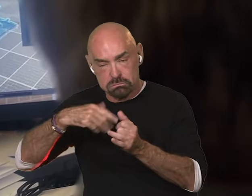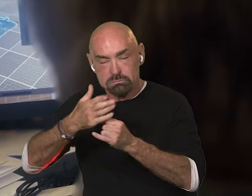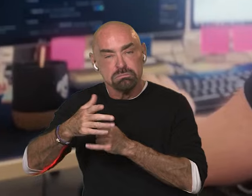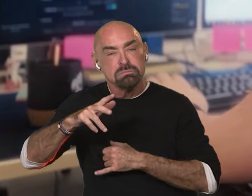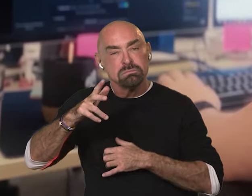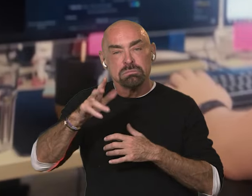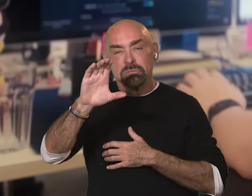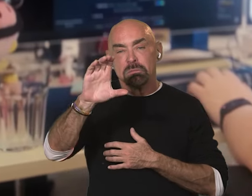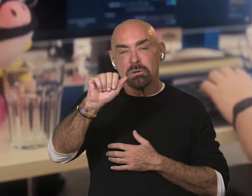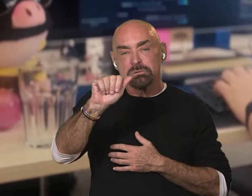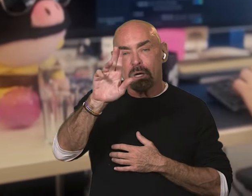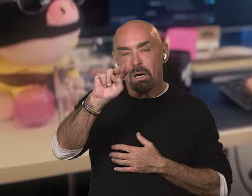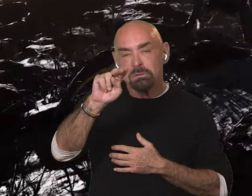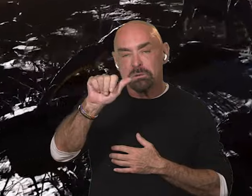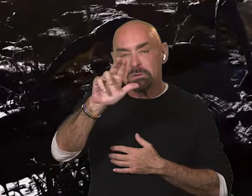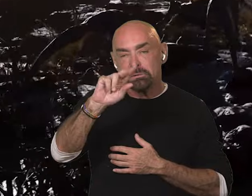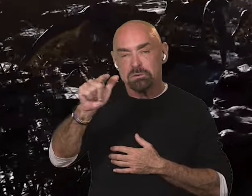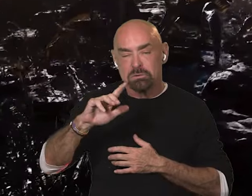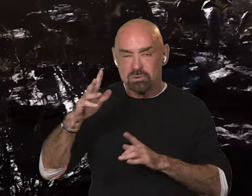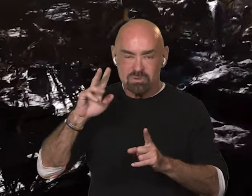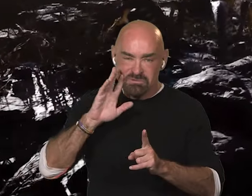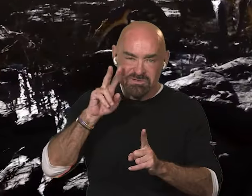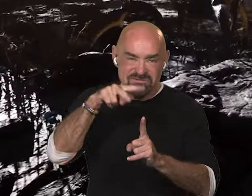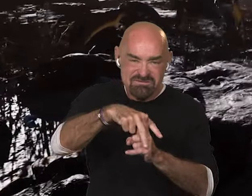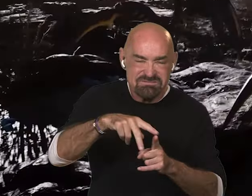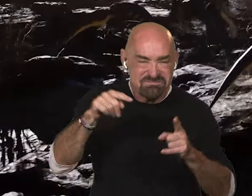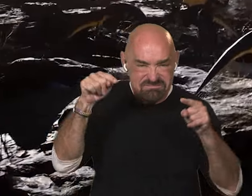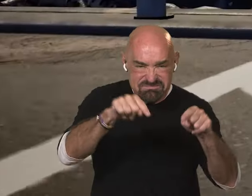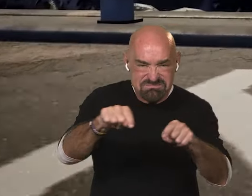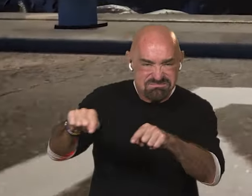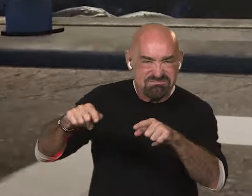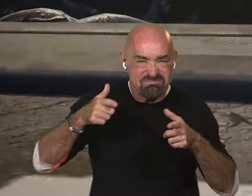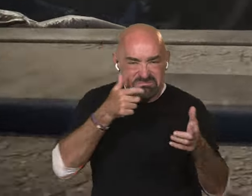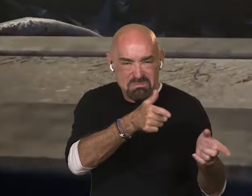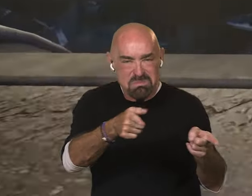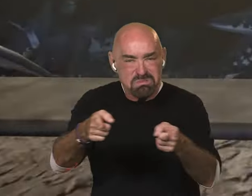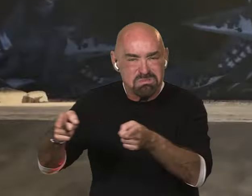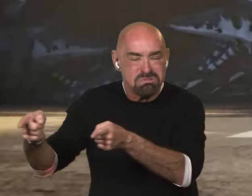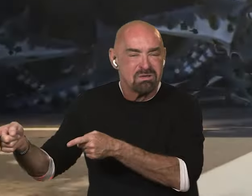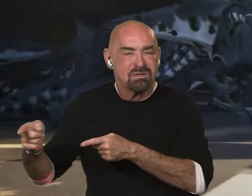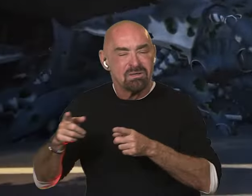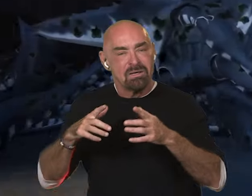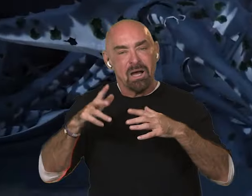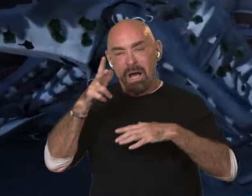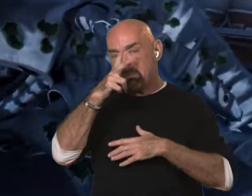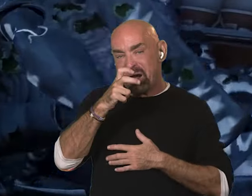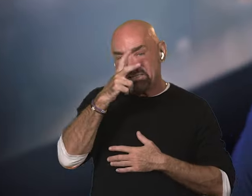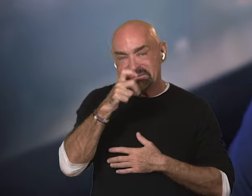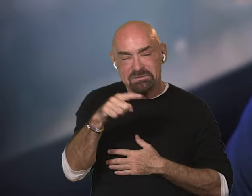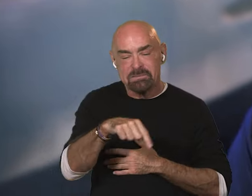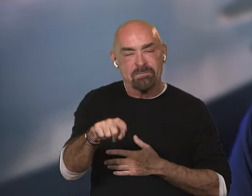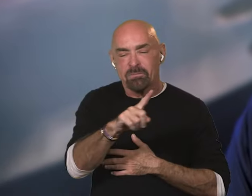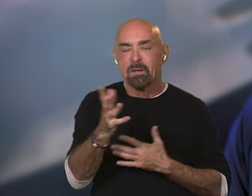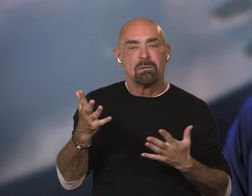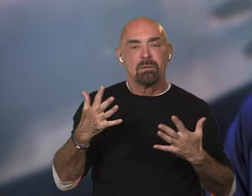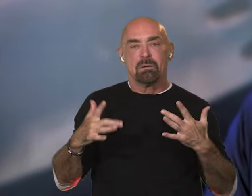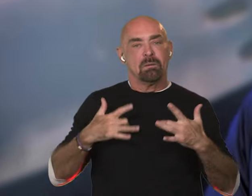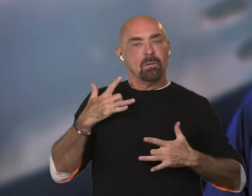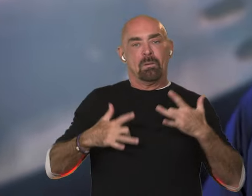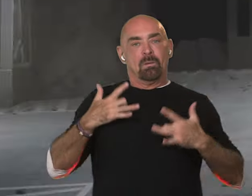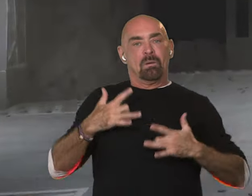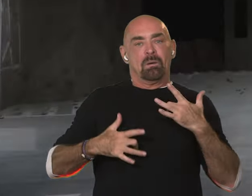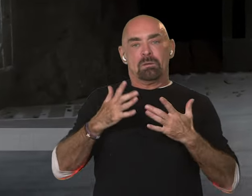bringing carnage and the war to the bugs and being able to show the persistent damage throughout the world. I'm so excited to